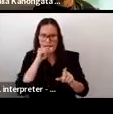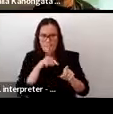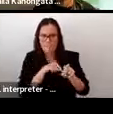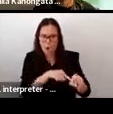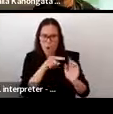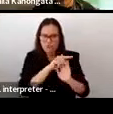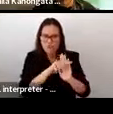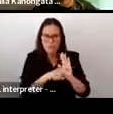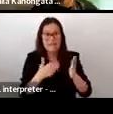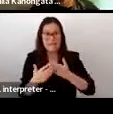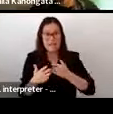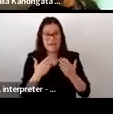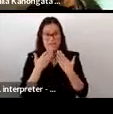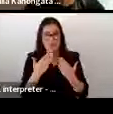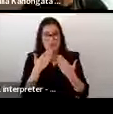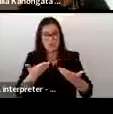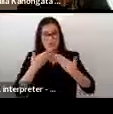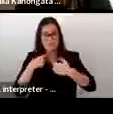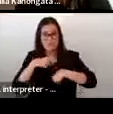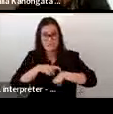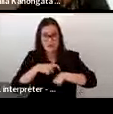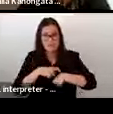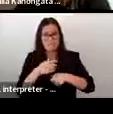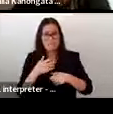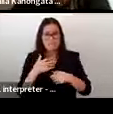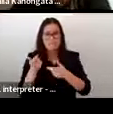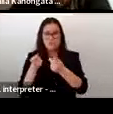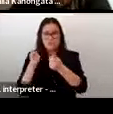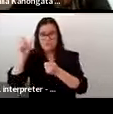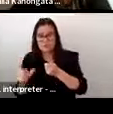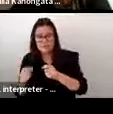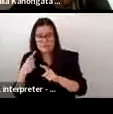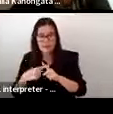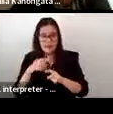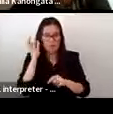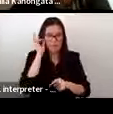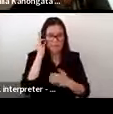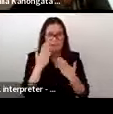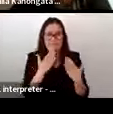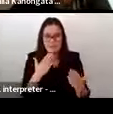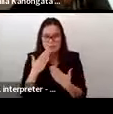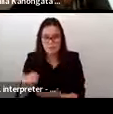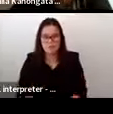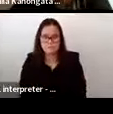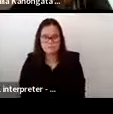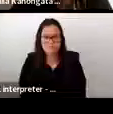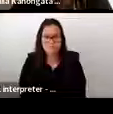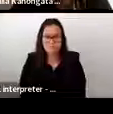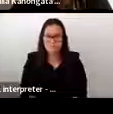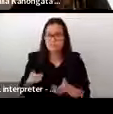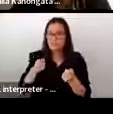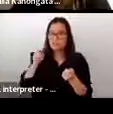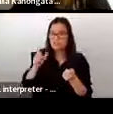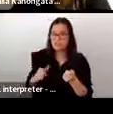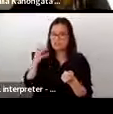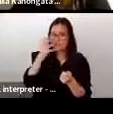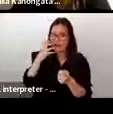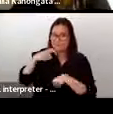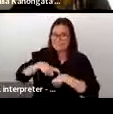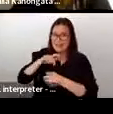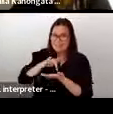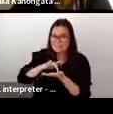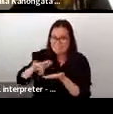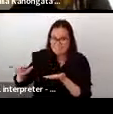you for the time, Angie, and to the other members of the Select Committee. Thank you. Thank you. I'm sorry, Dianne, we are out of time to